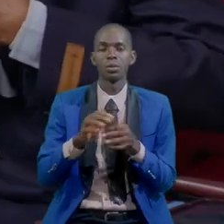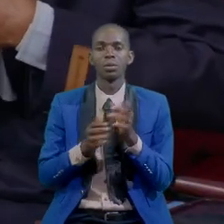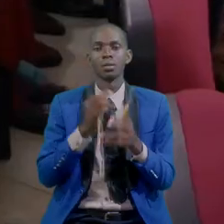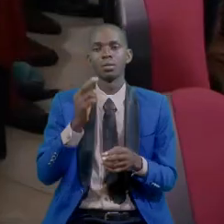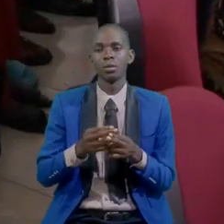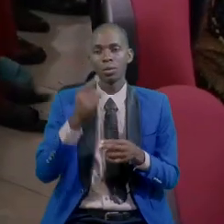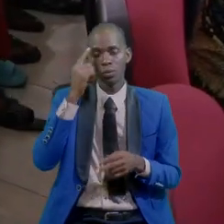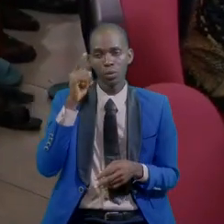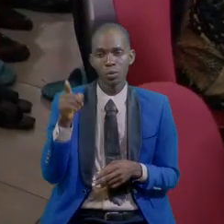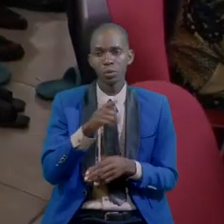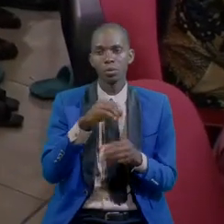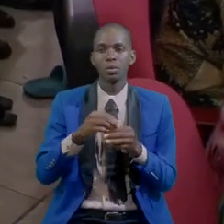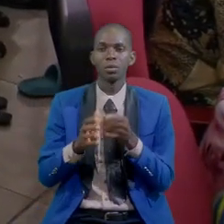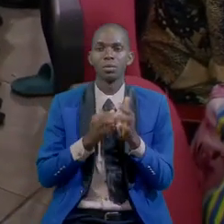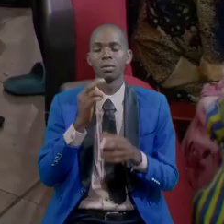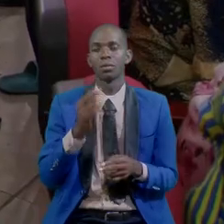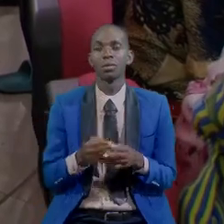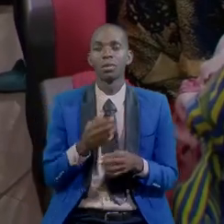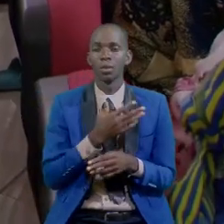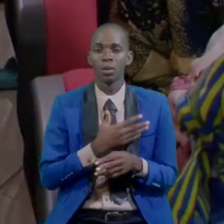you, on our